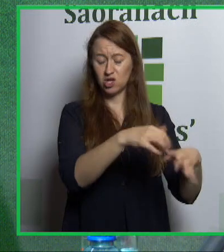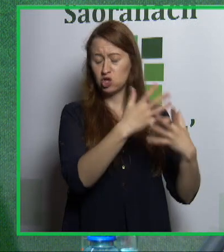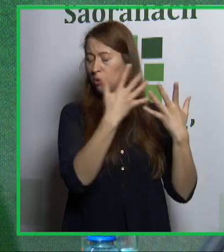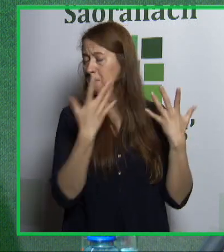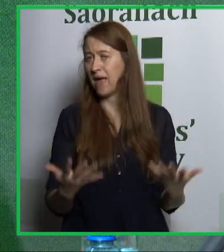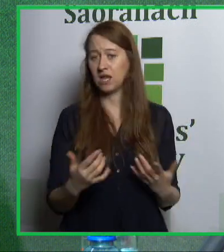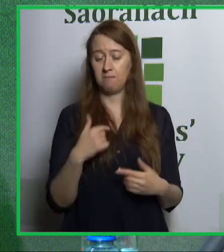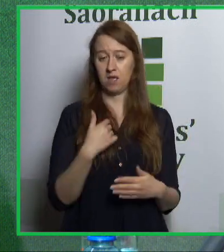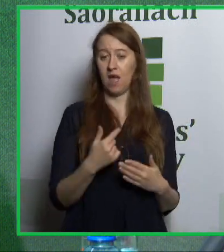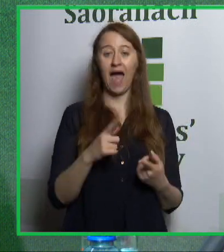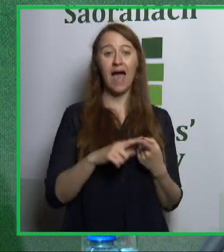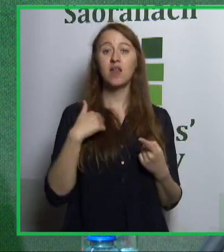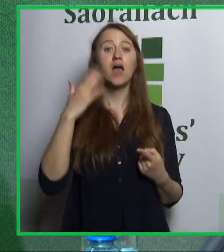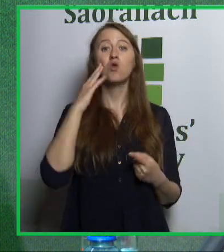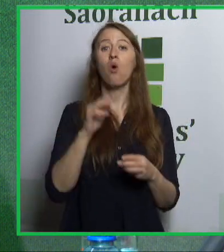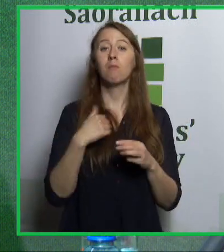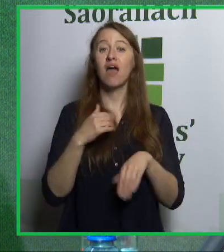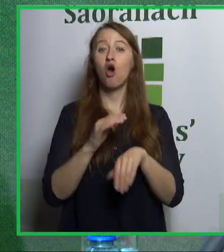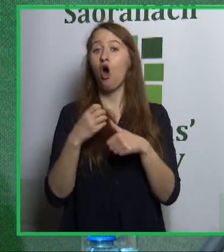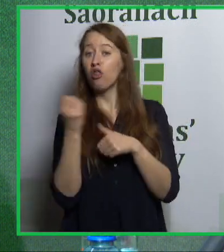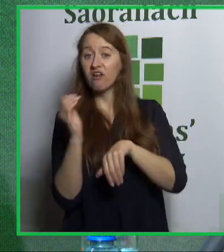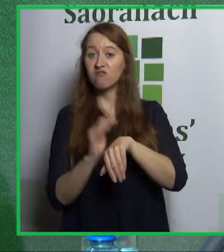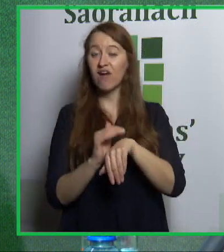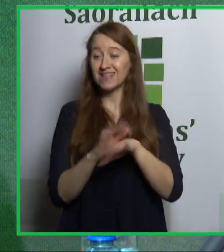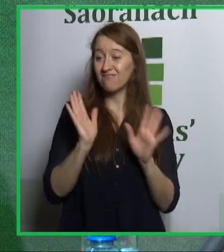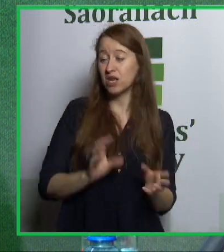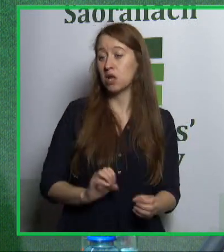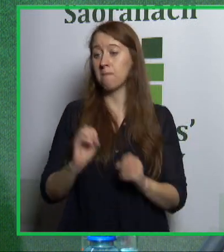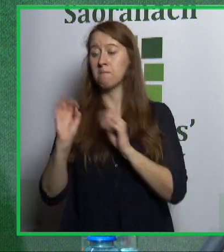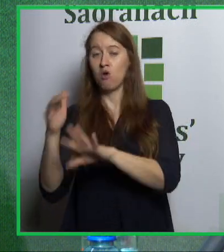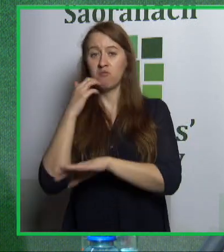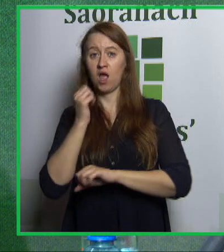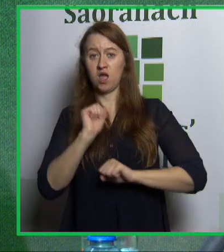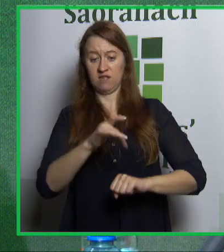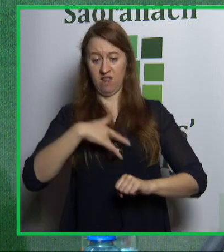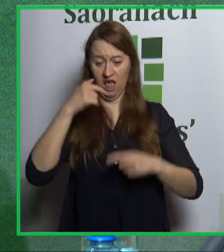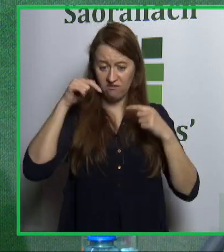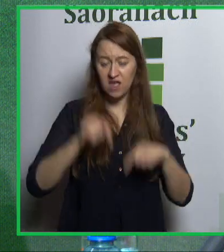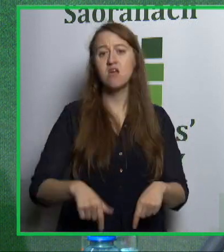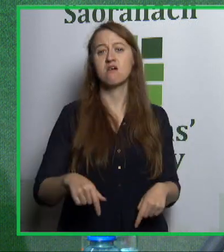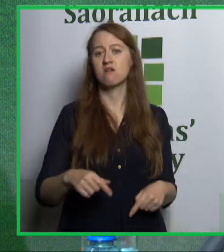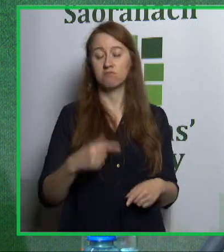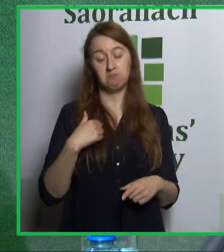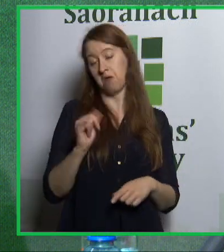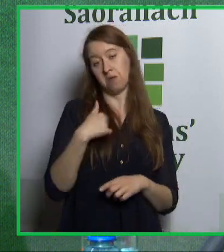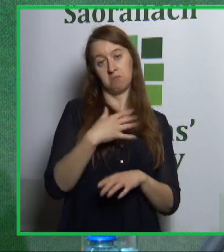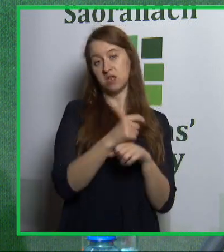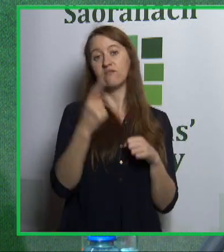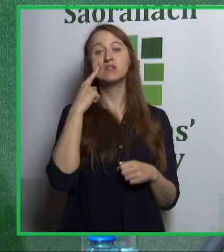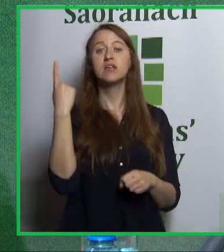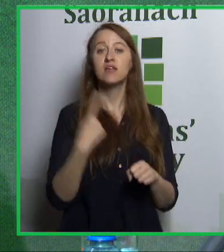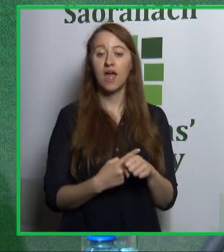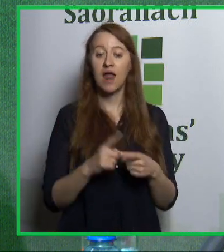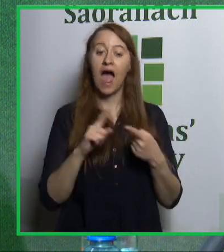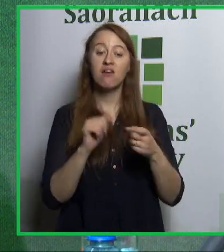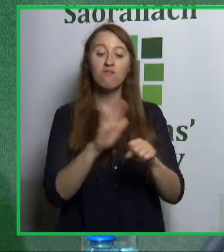away and who I'll never see from again. And what I just say to young people nowadays is reach out, make your voice heard,